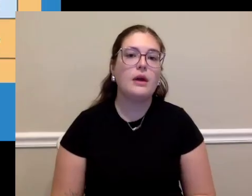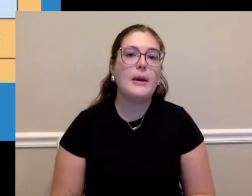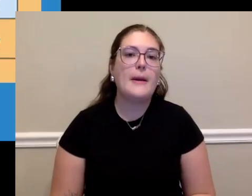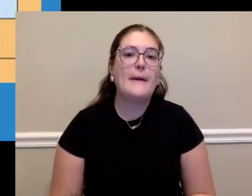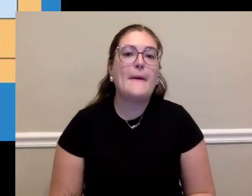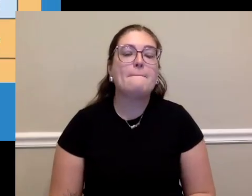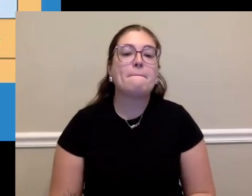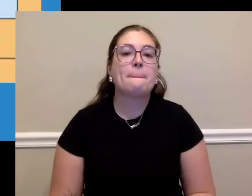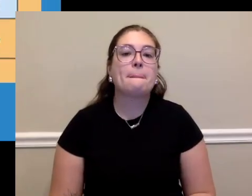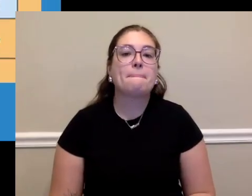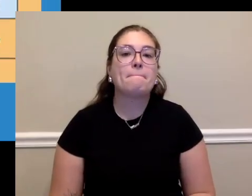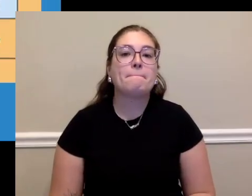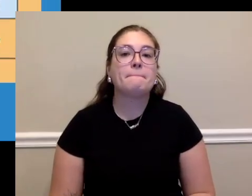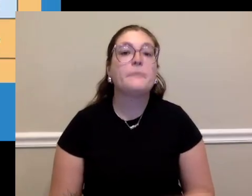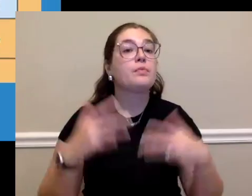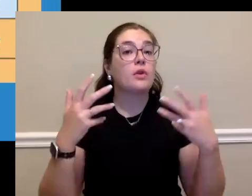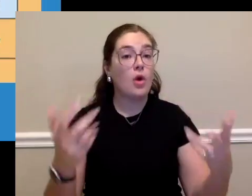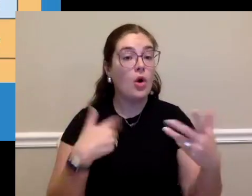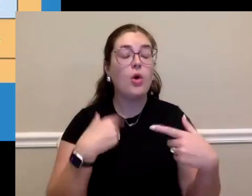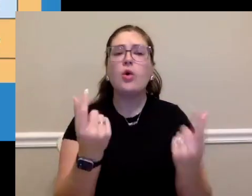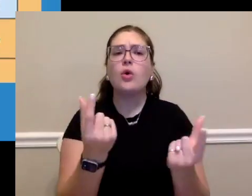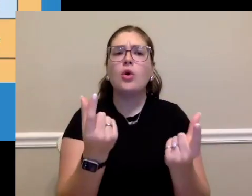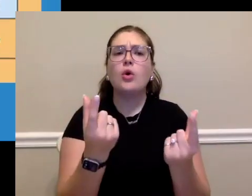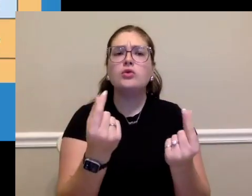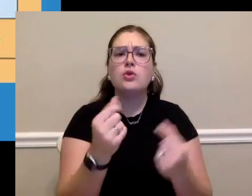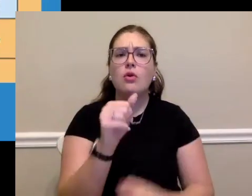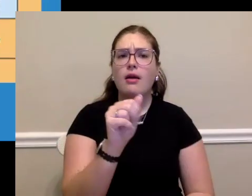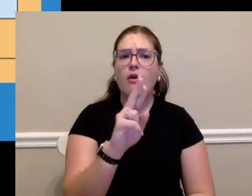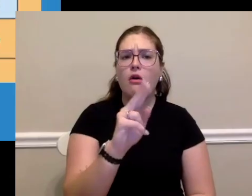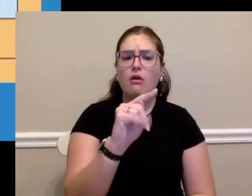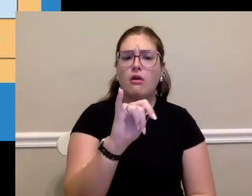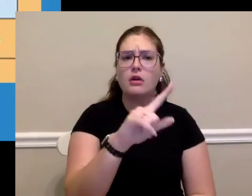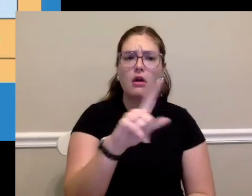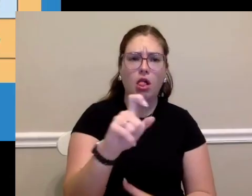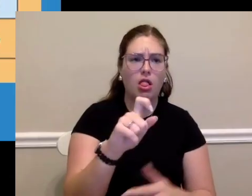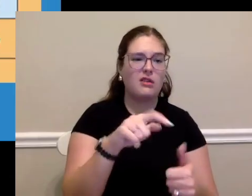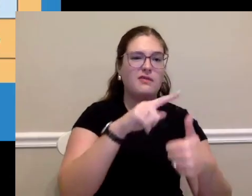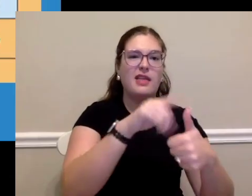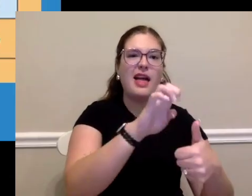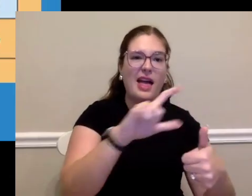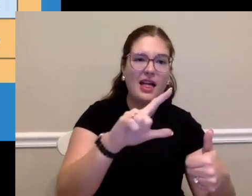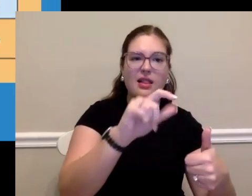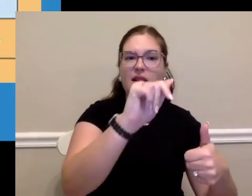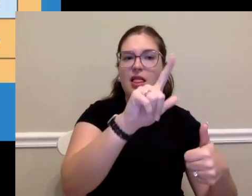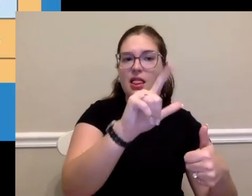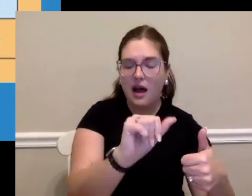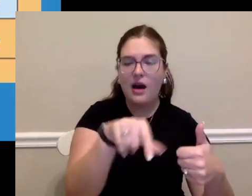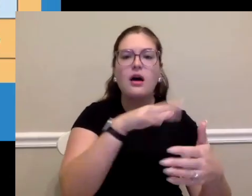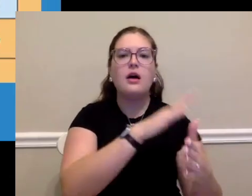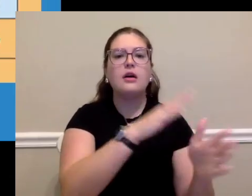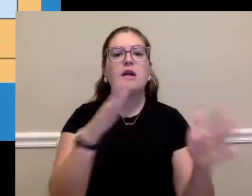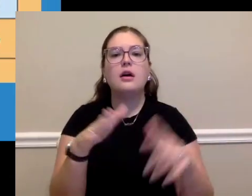So we wanted to know, well, what would they do with the article and what would they do with the noun, right? Because Latino, in this case,